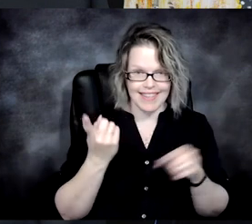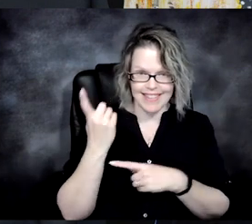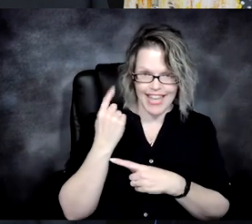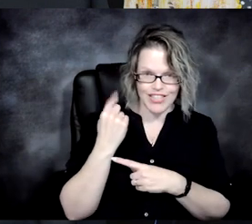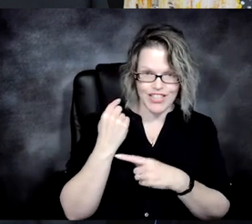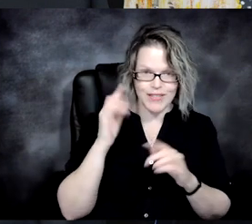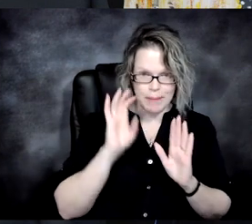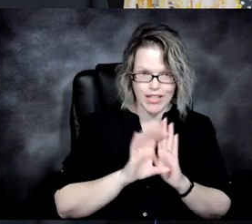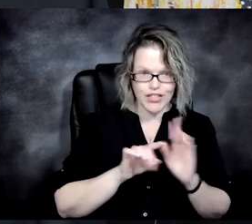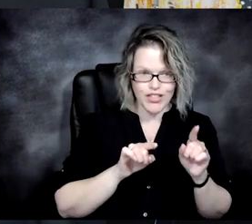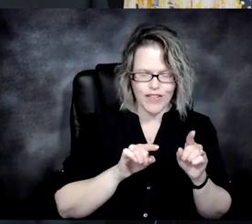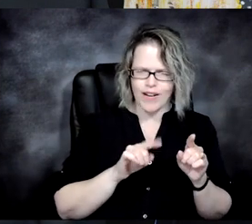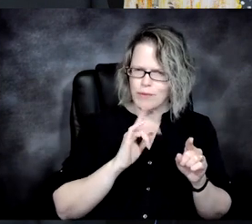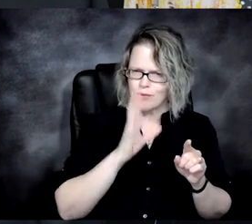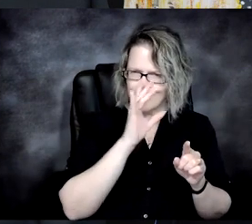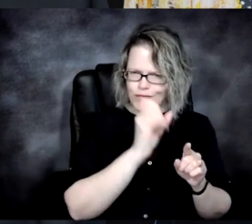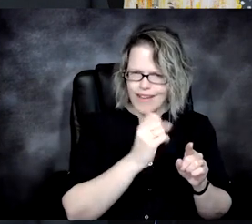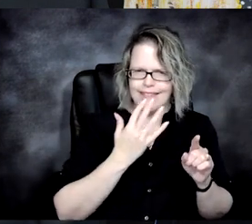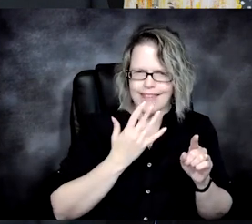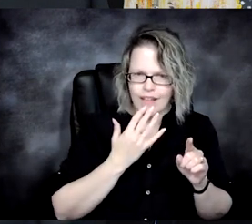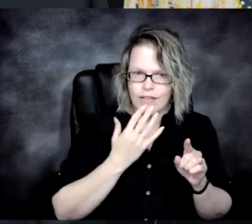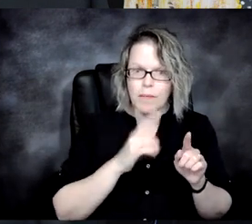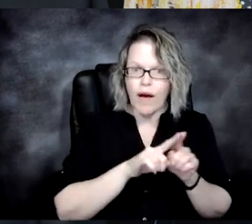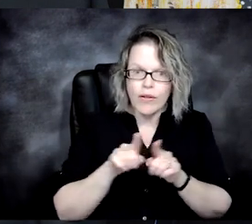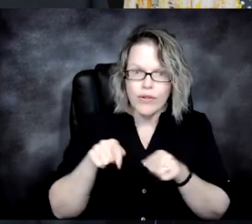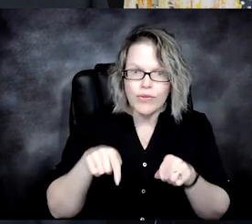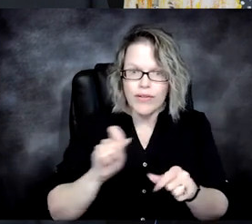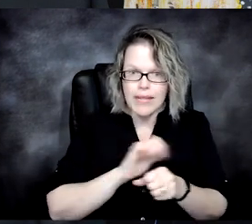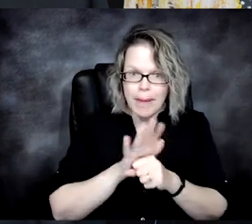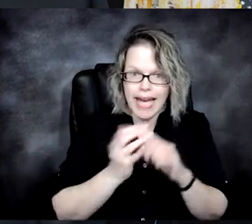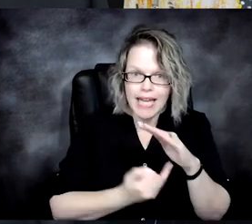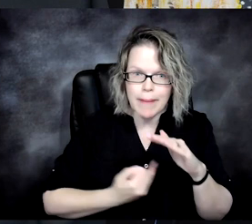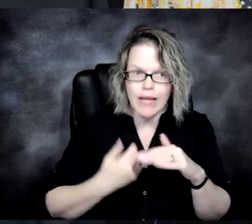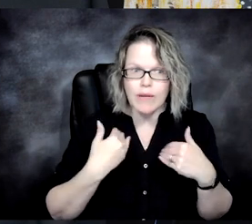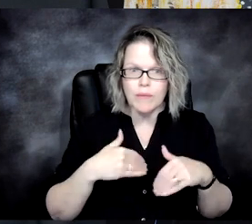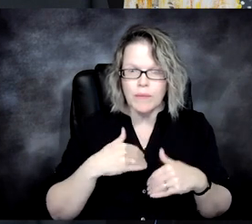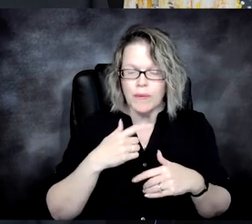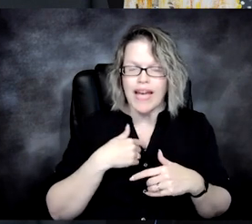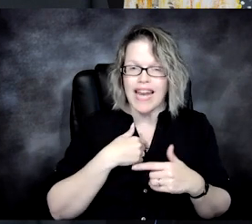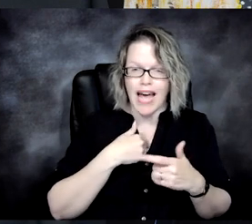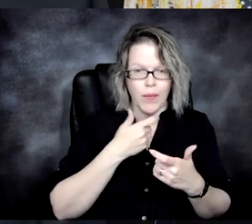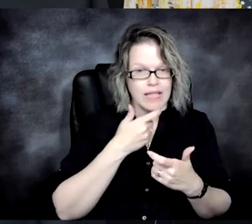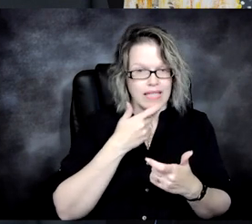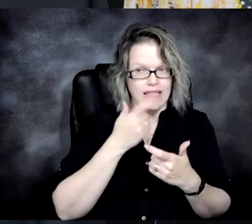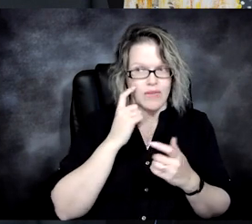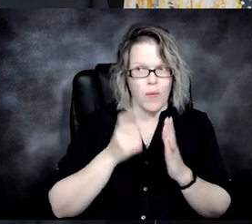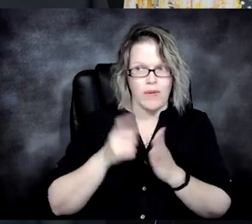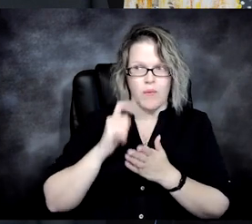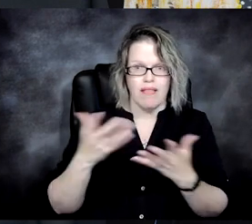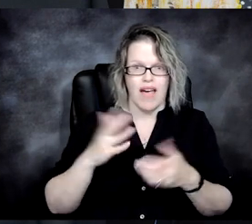year, I was really drawn at first to the colors, but also we were in the middle of a pandemic and I was observing a lot of tension,